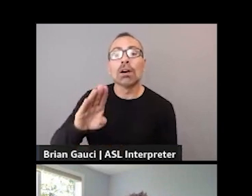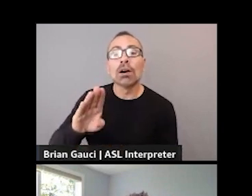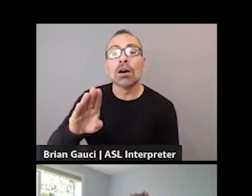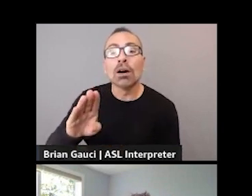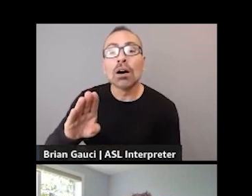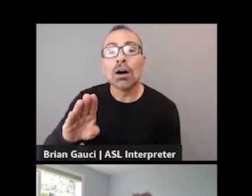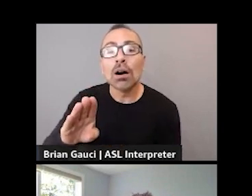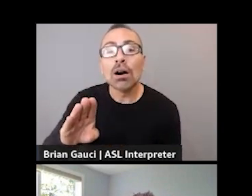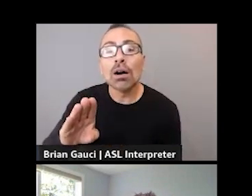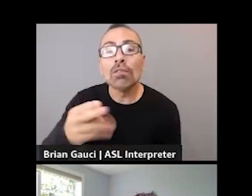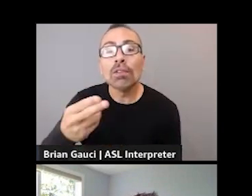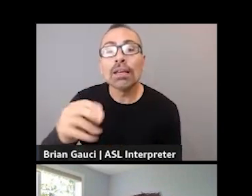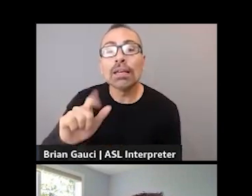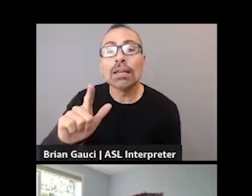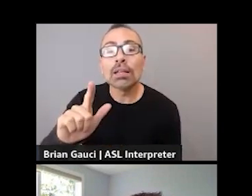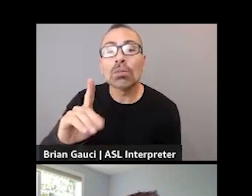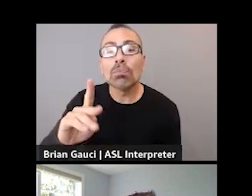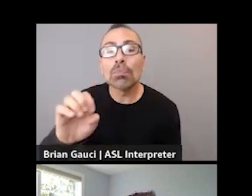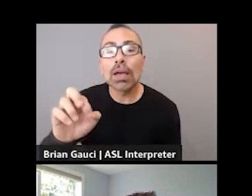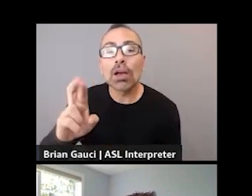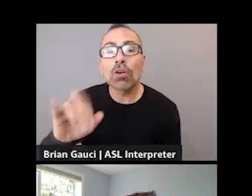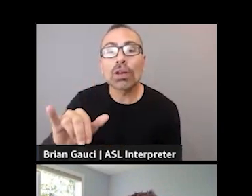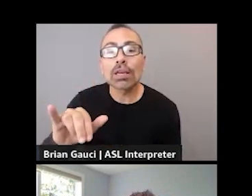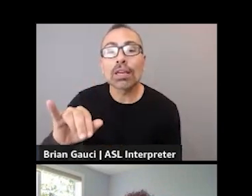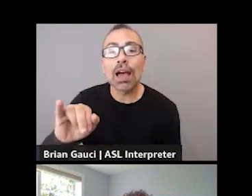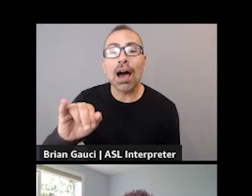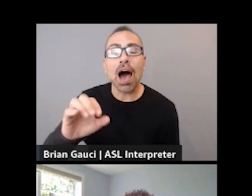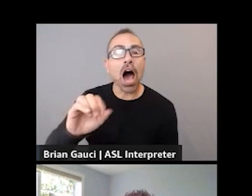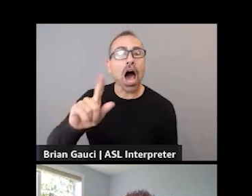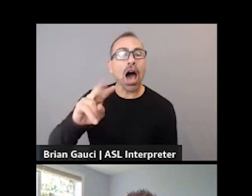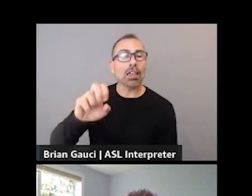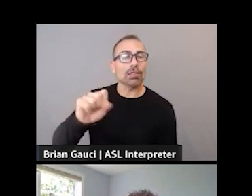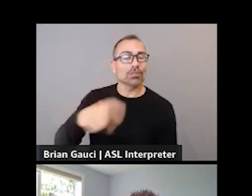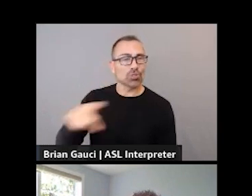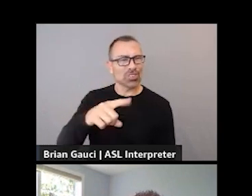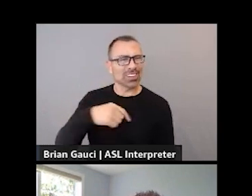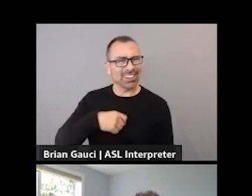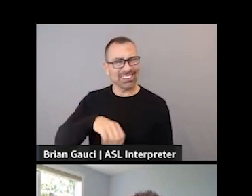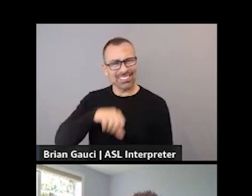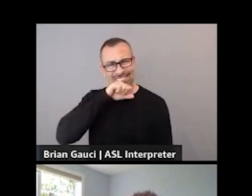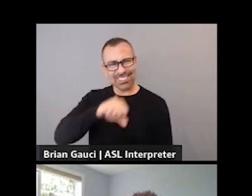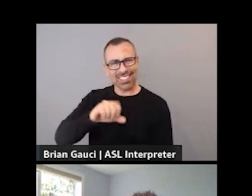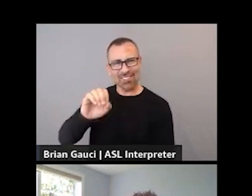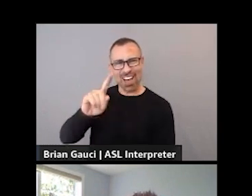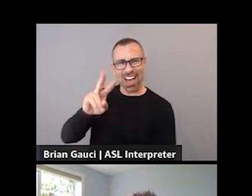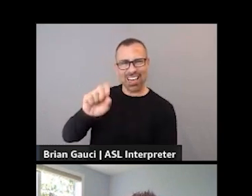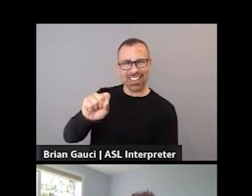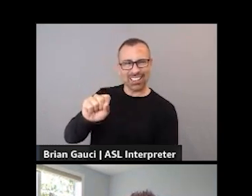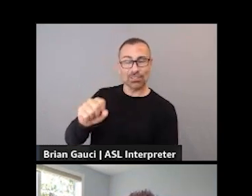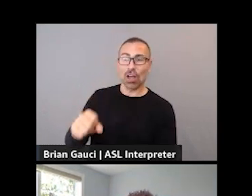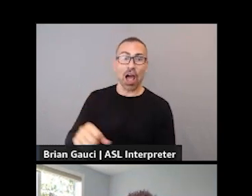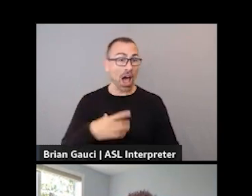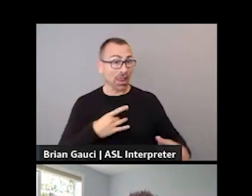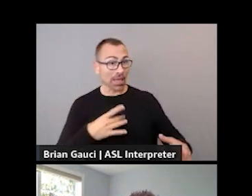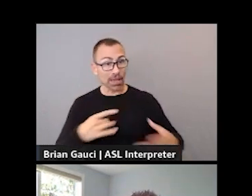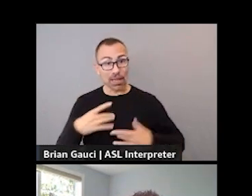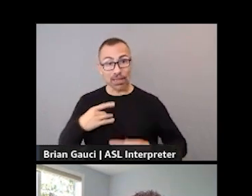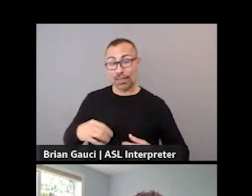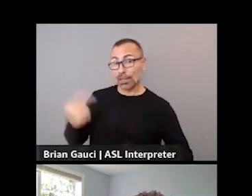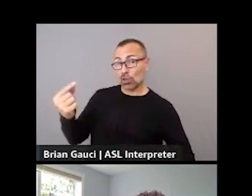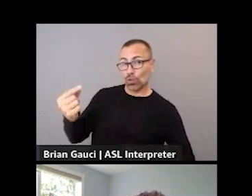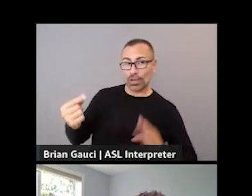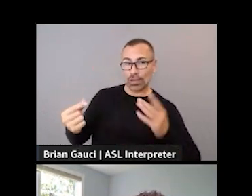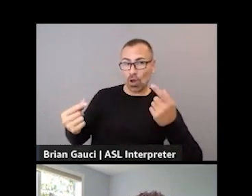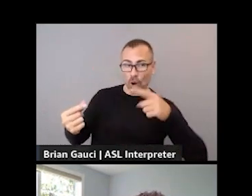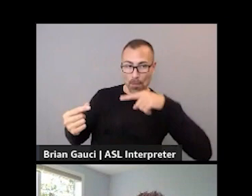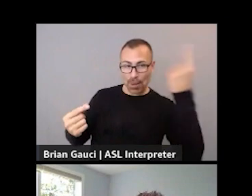like olives? I like olives. I love olives. What do you like? I love olives. I'm green or black? Green or black? Green in my